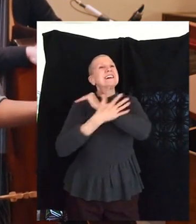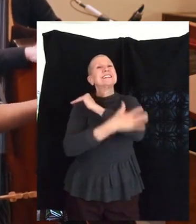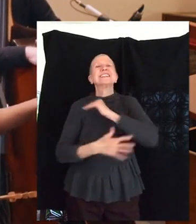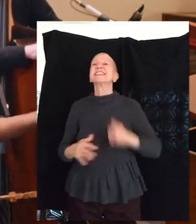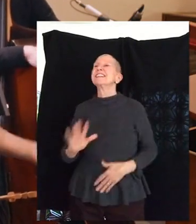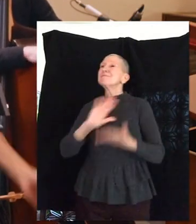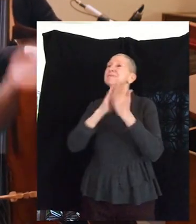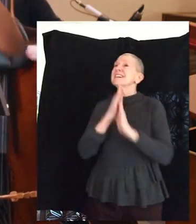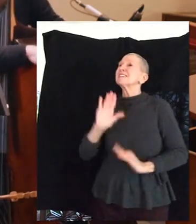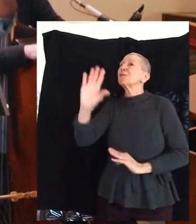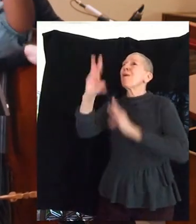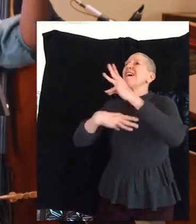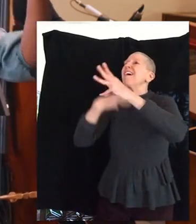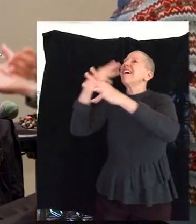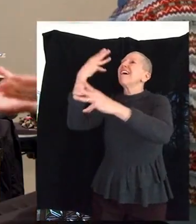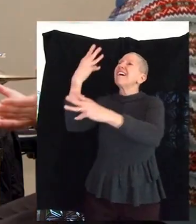land. May peace be in your